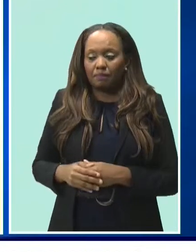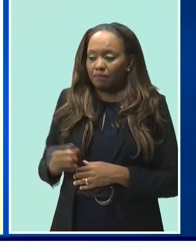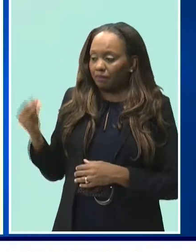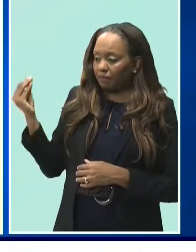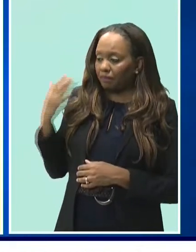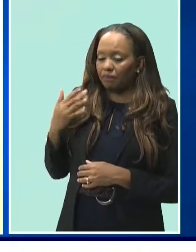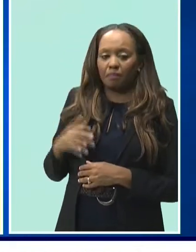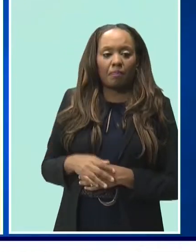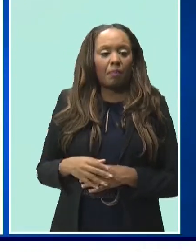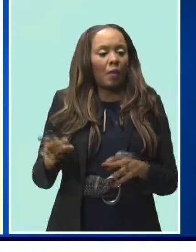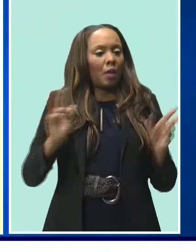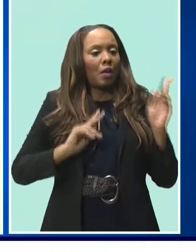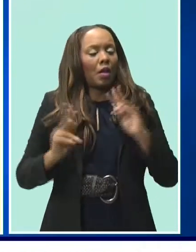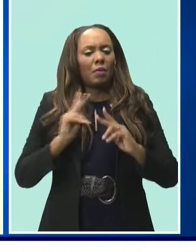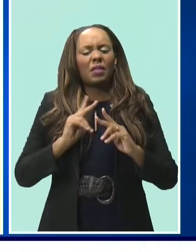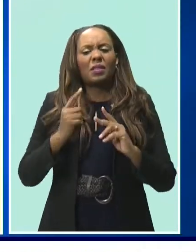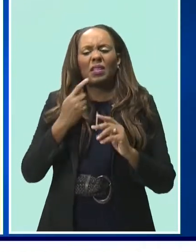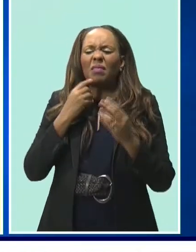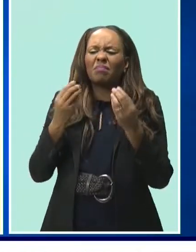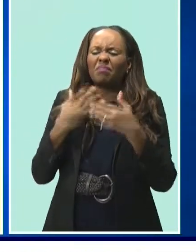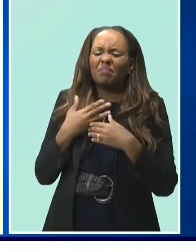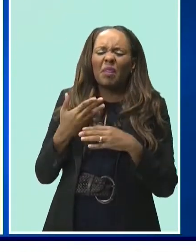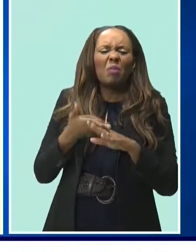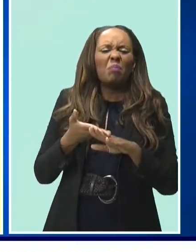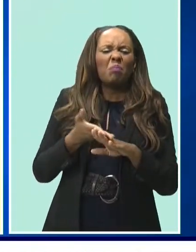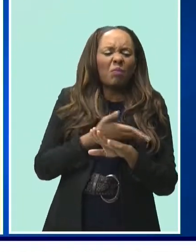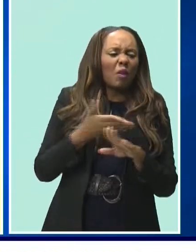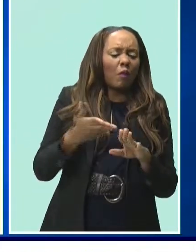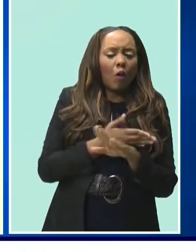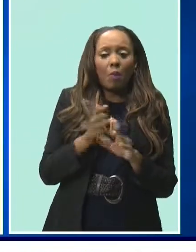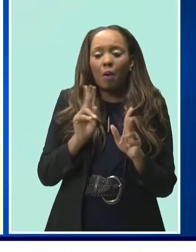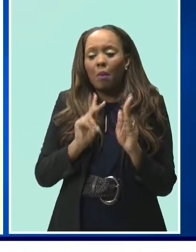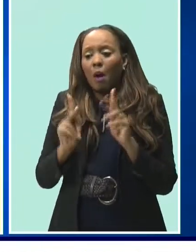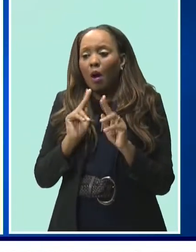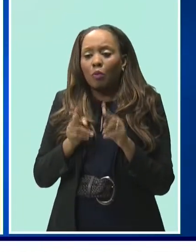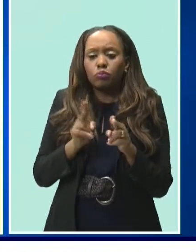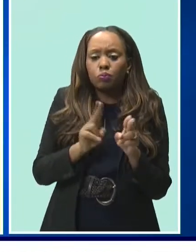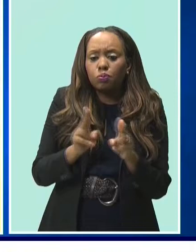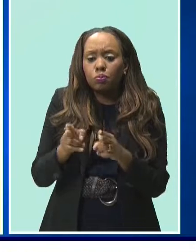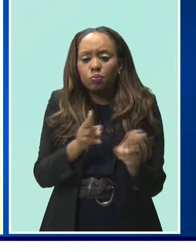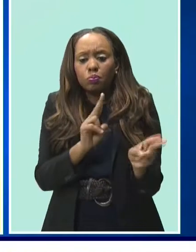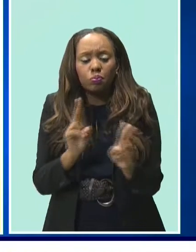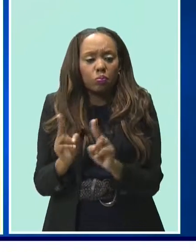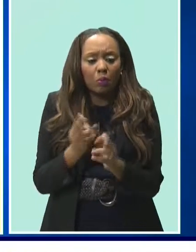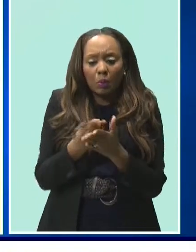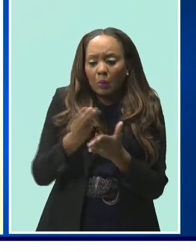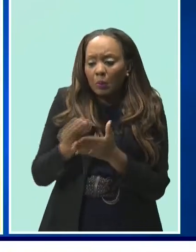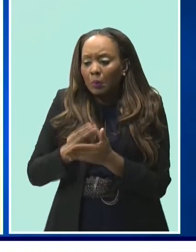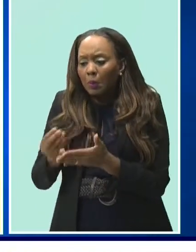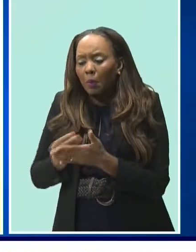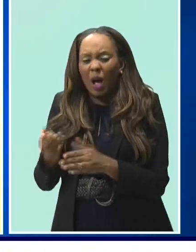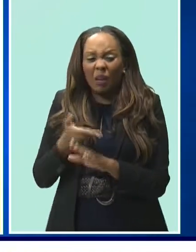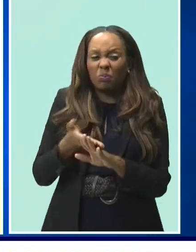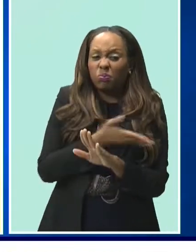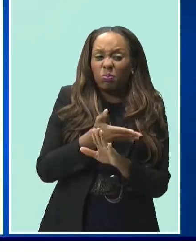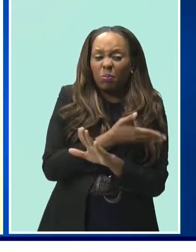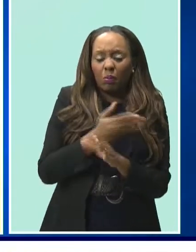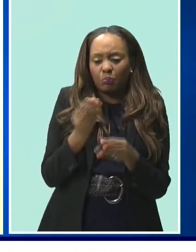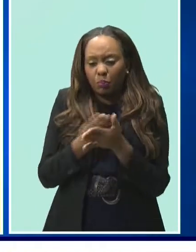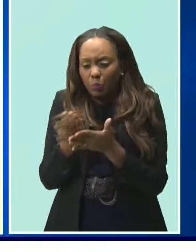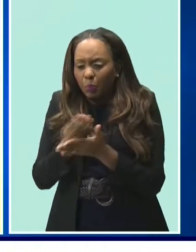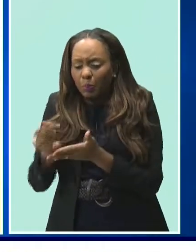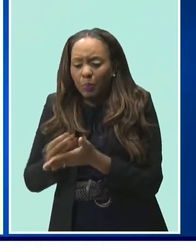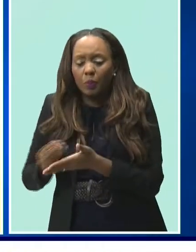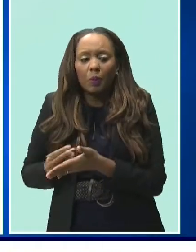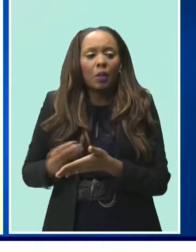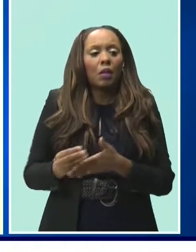was obviously an initial rush. People were waiting to get out to get some things that they needed. So the first day or two